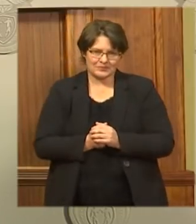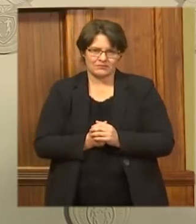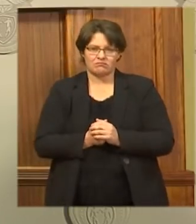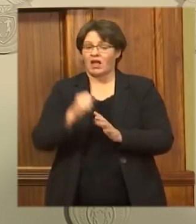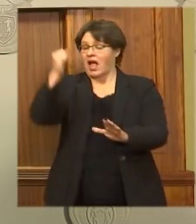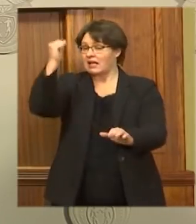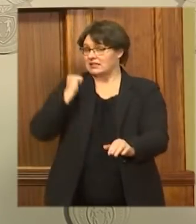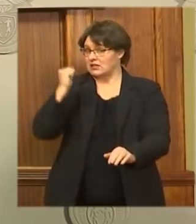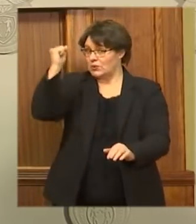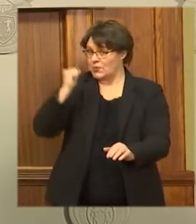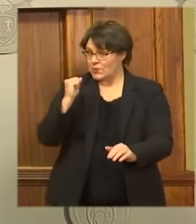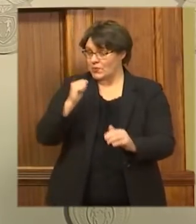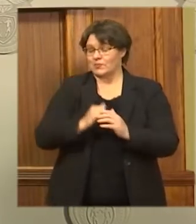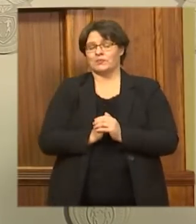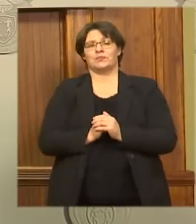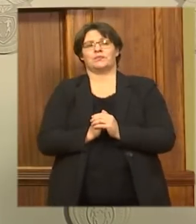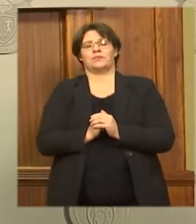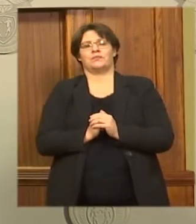Casinos,